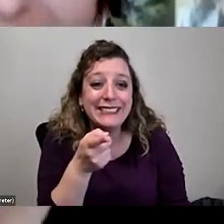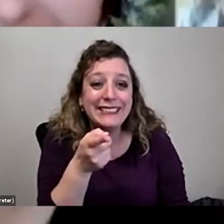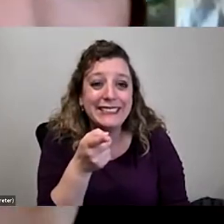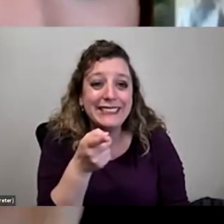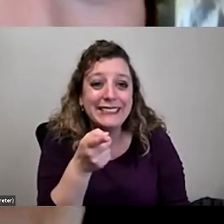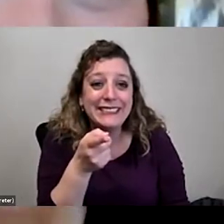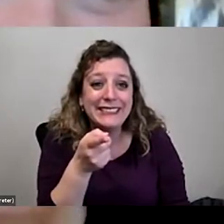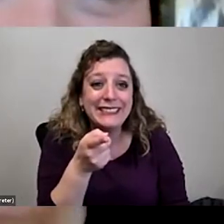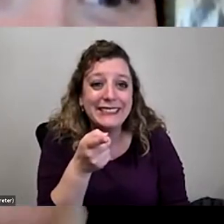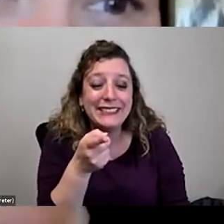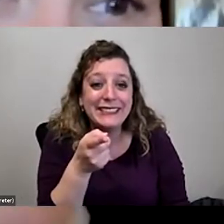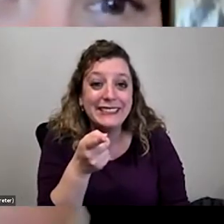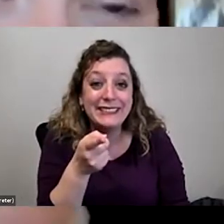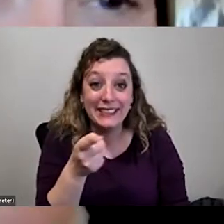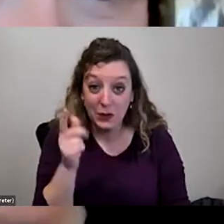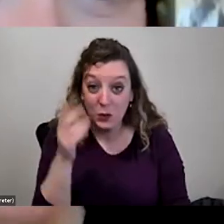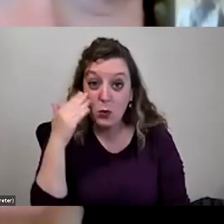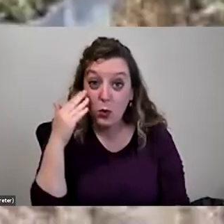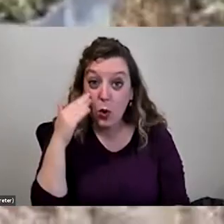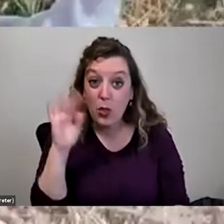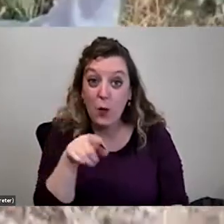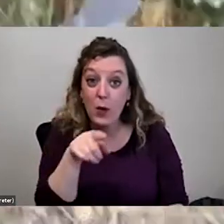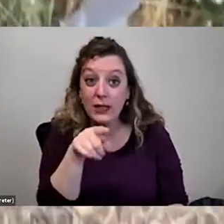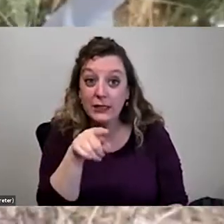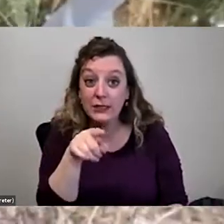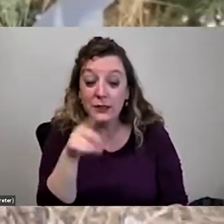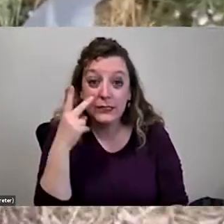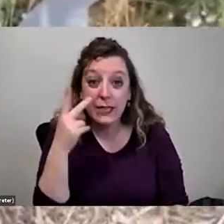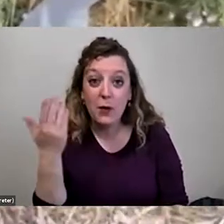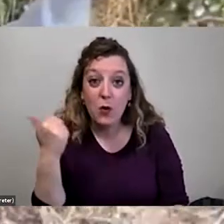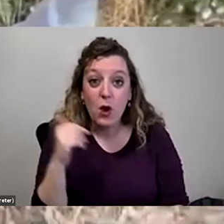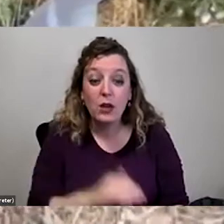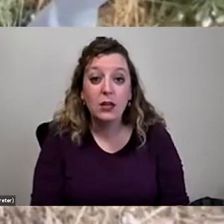Is there any note? Wiggle your fingers at me if you know this animal. Have you seen this before?